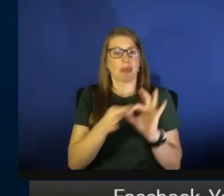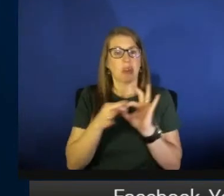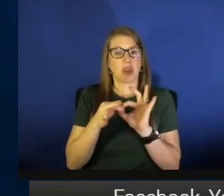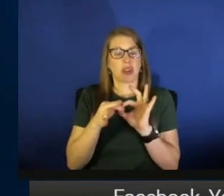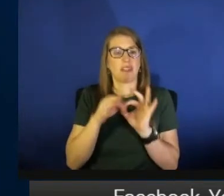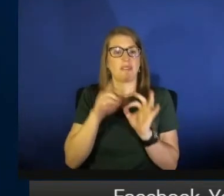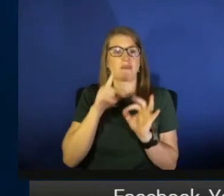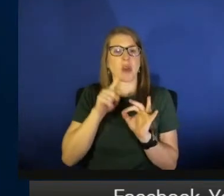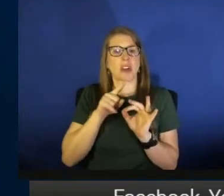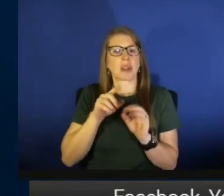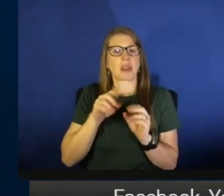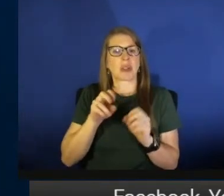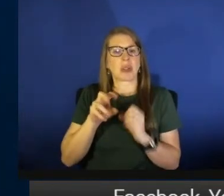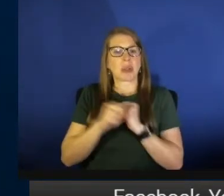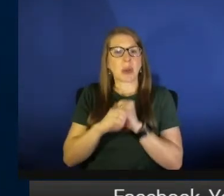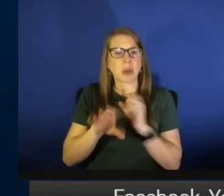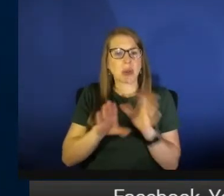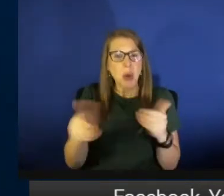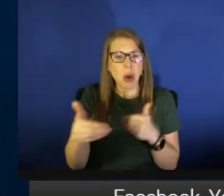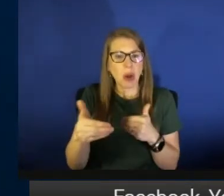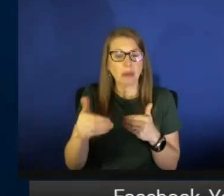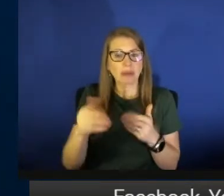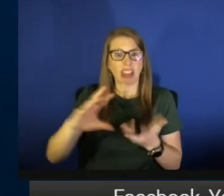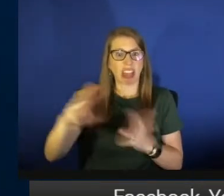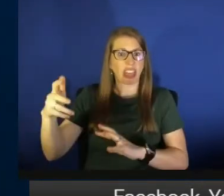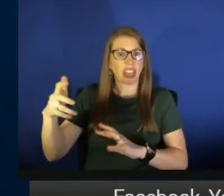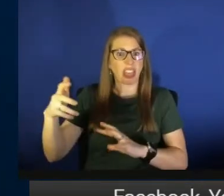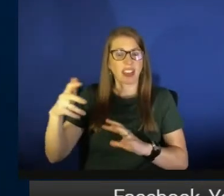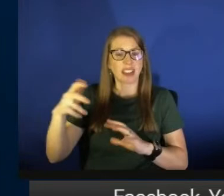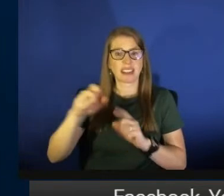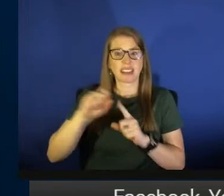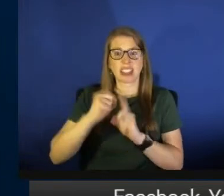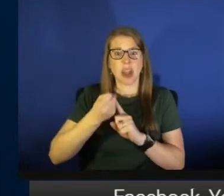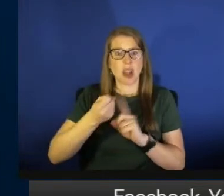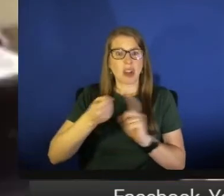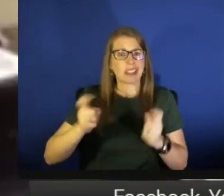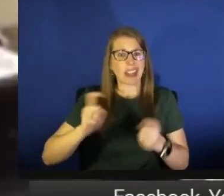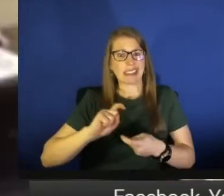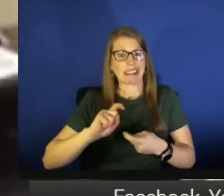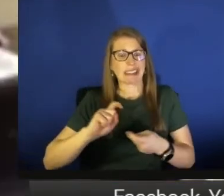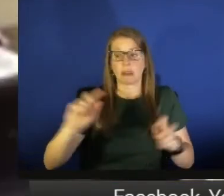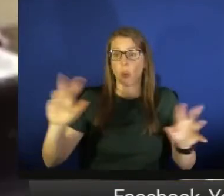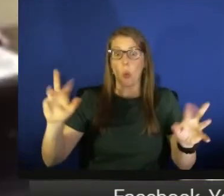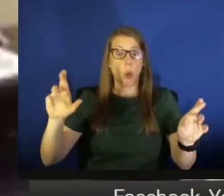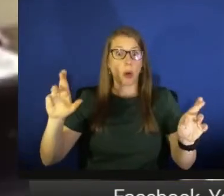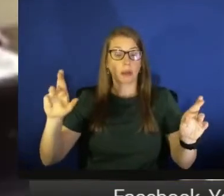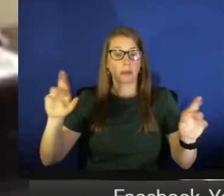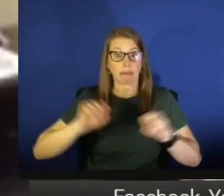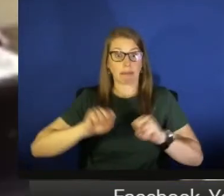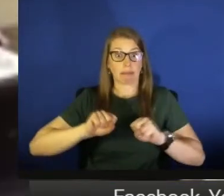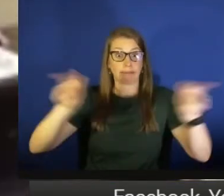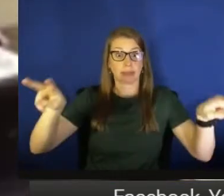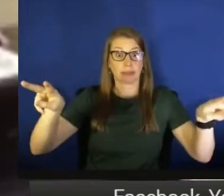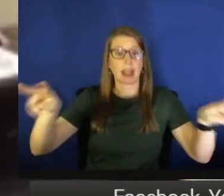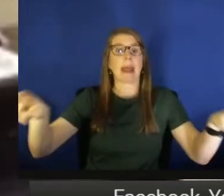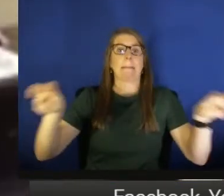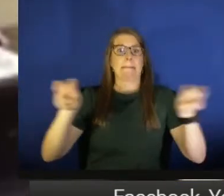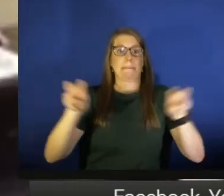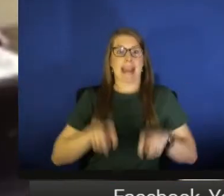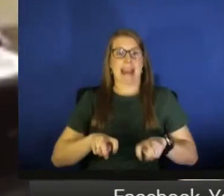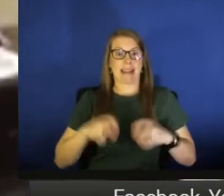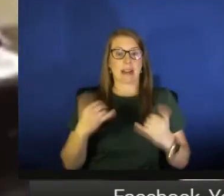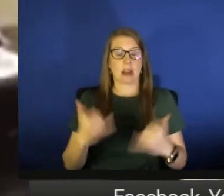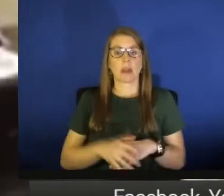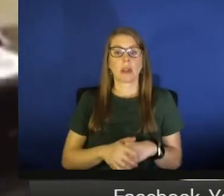change the dynamic? How did you pivot quickly and then talk about bringing people back in? Yeah, one of the things that we tried